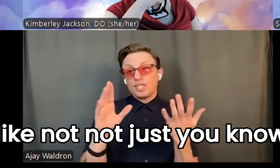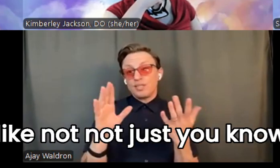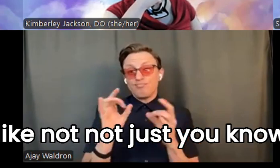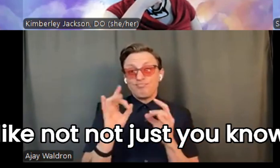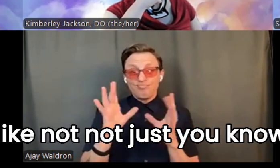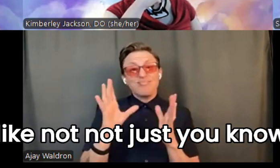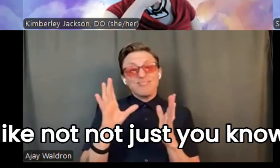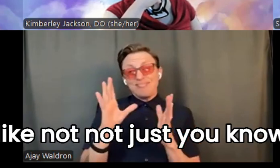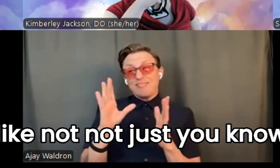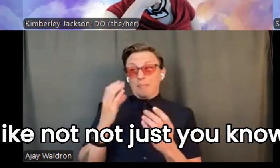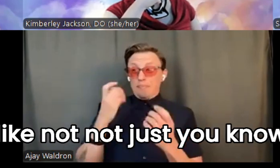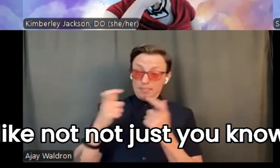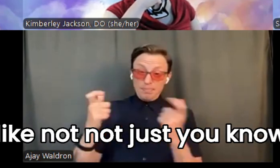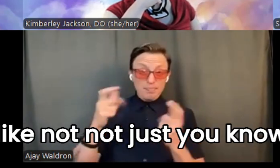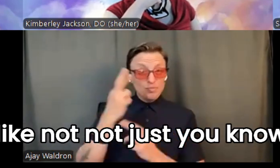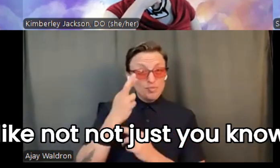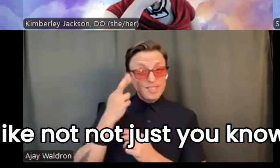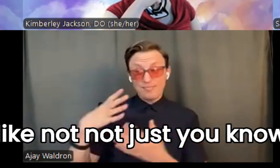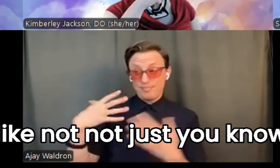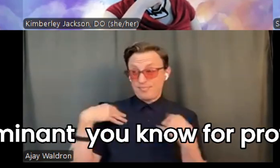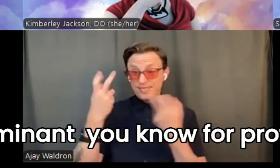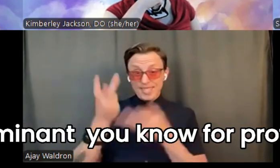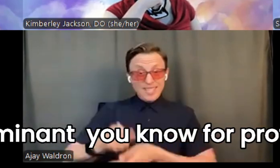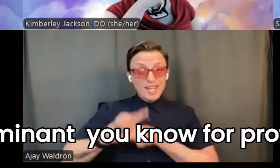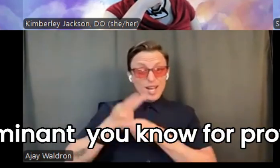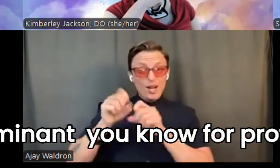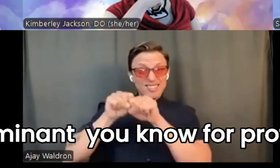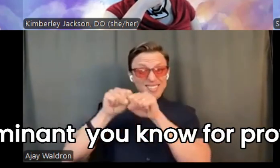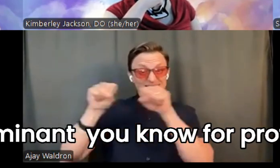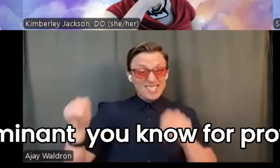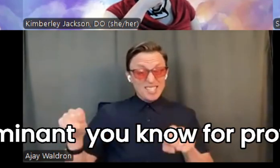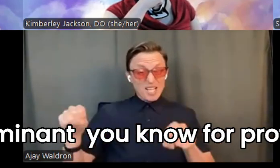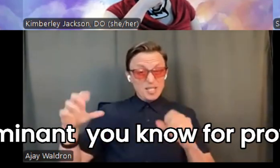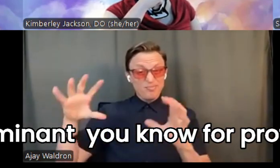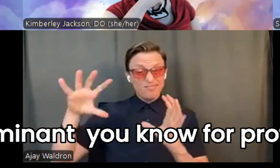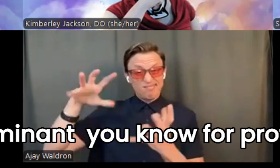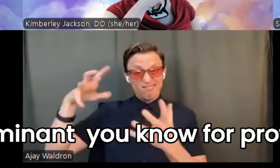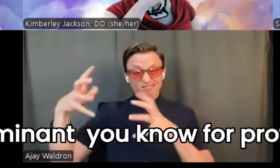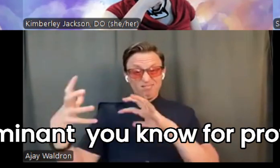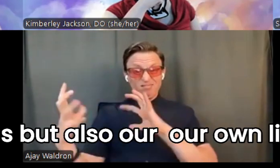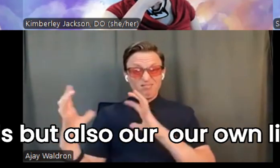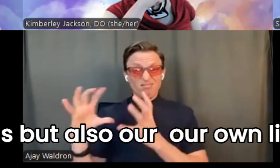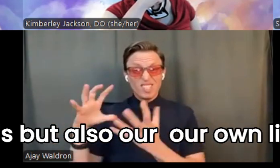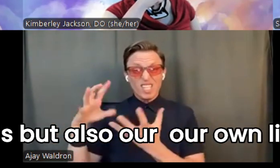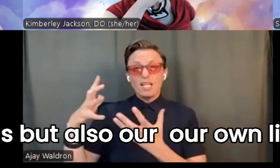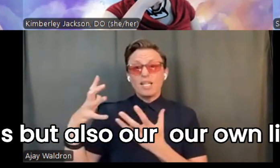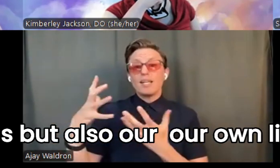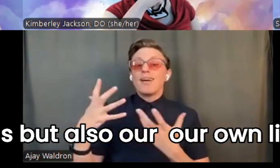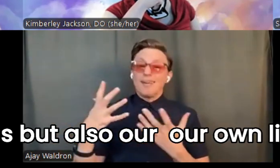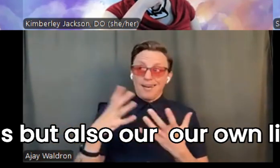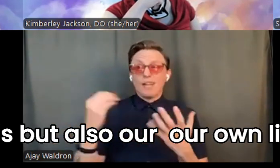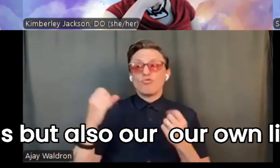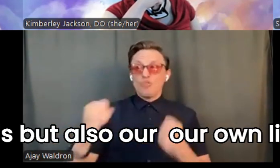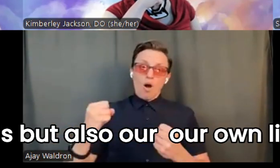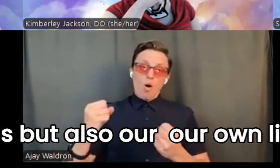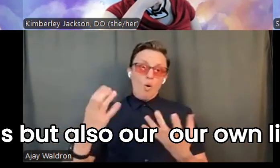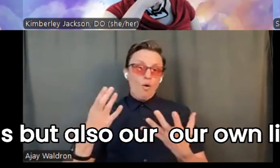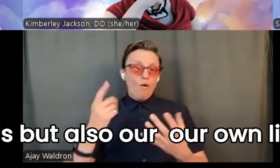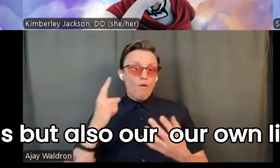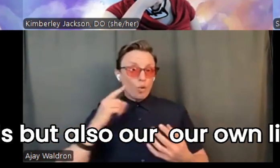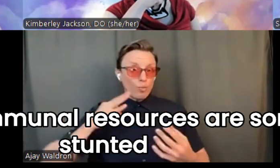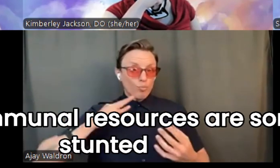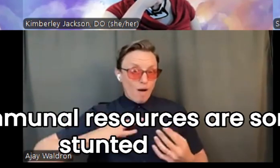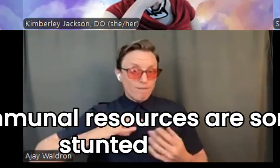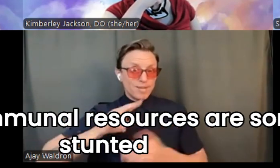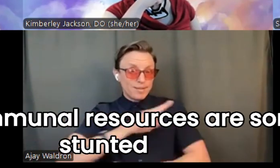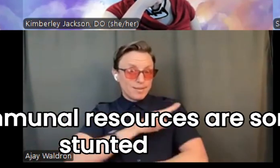and of like not just the dominant for-profit hospitals, but also our own